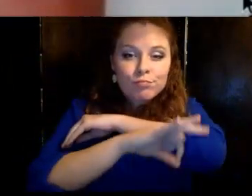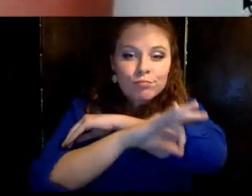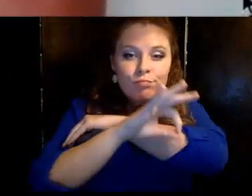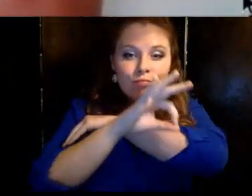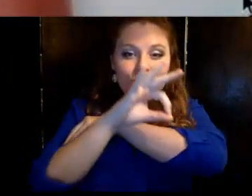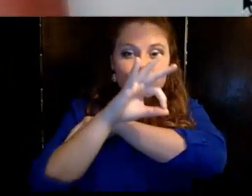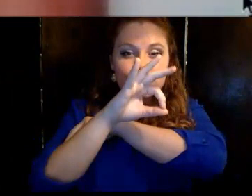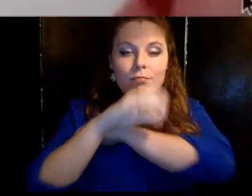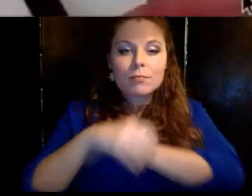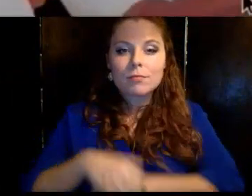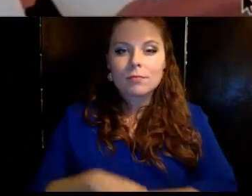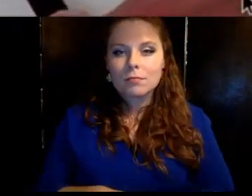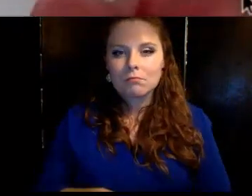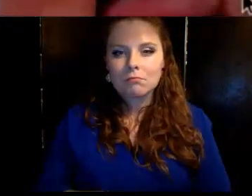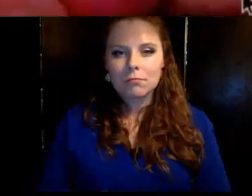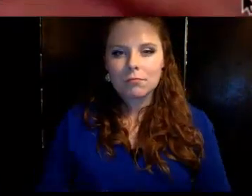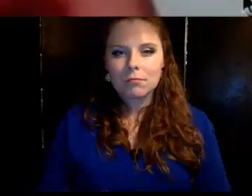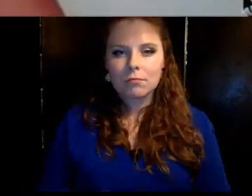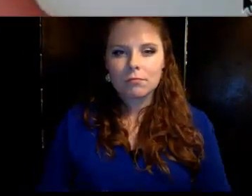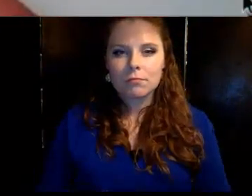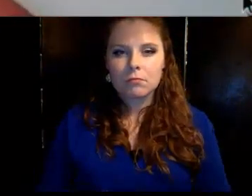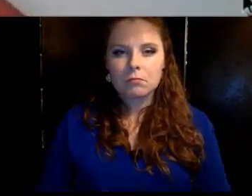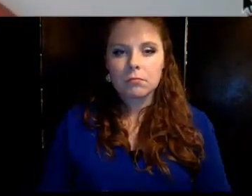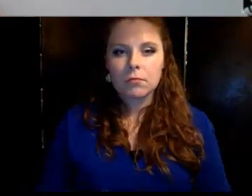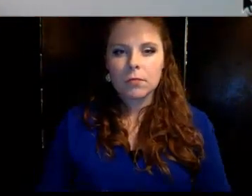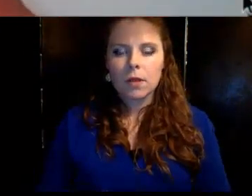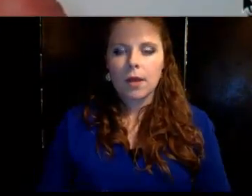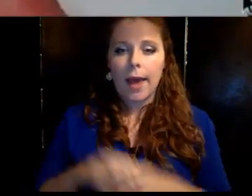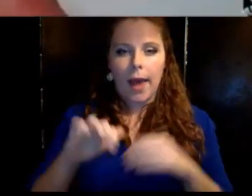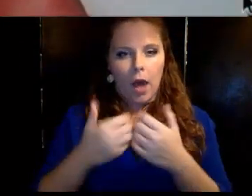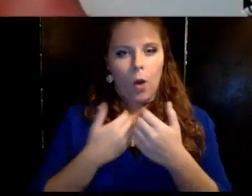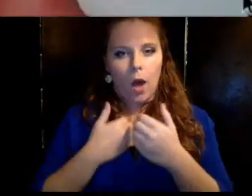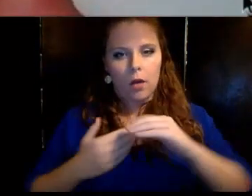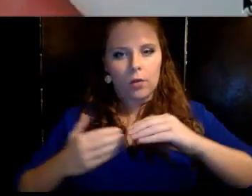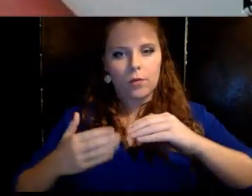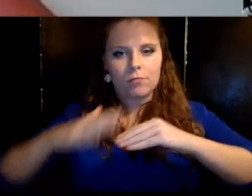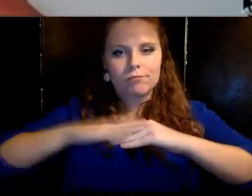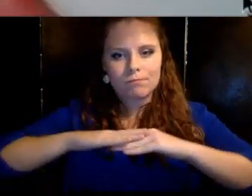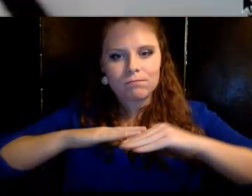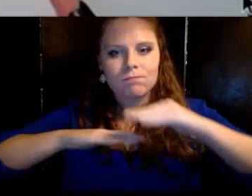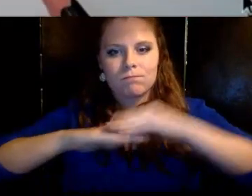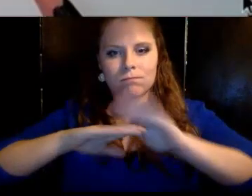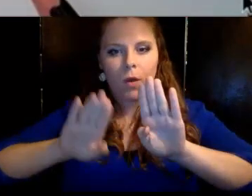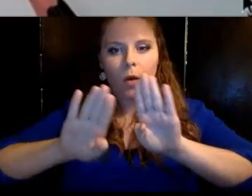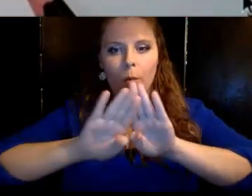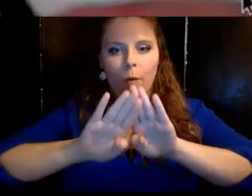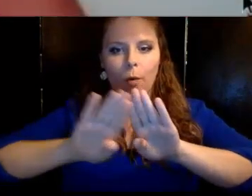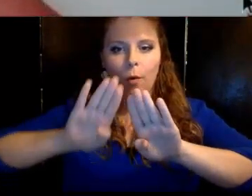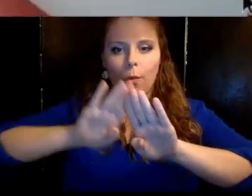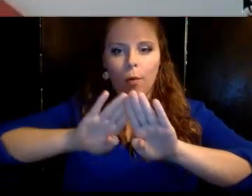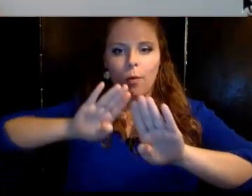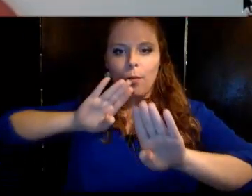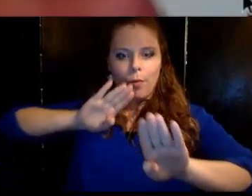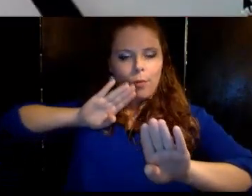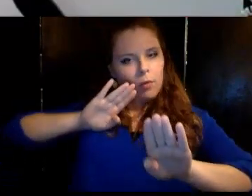rising in the background. So the way that I have overlapped and layered these items in my drawing